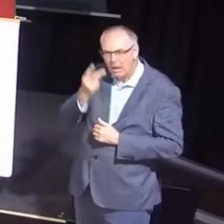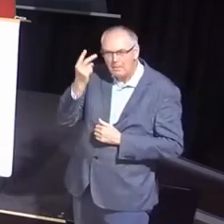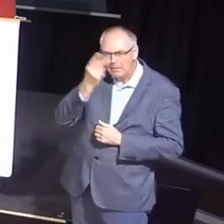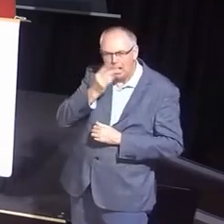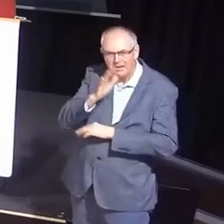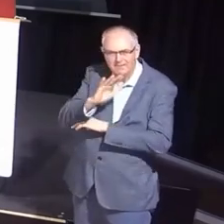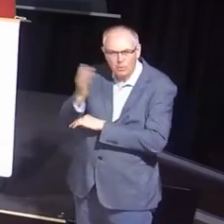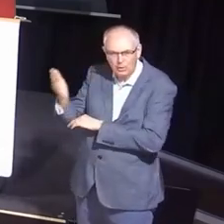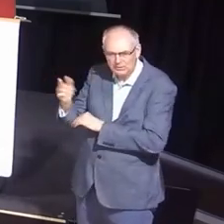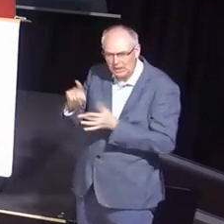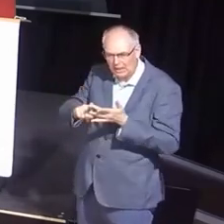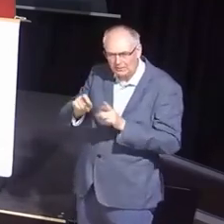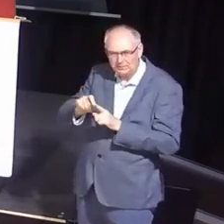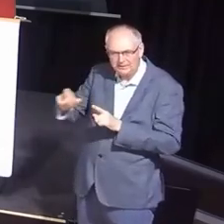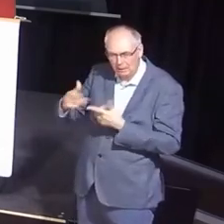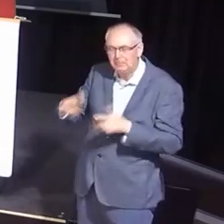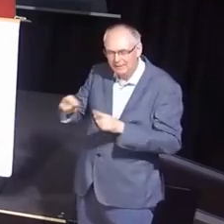PC.